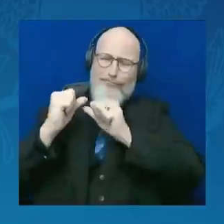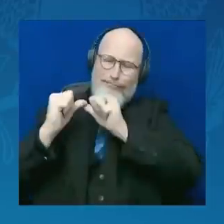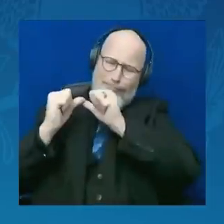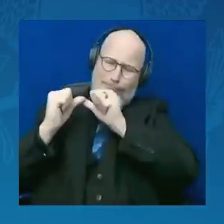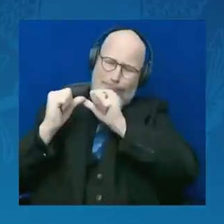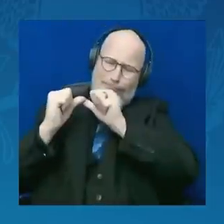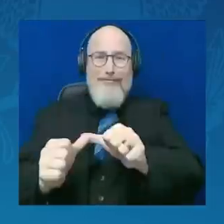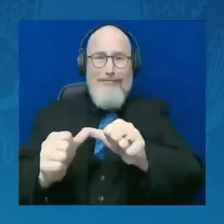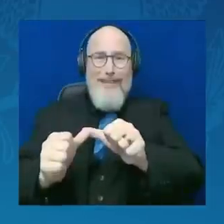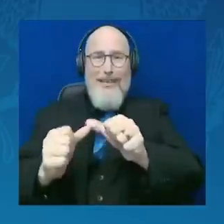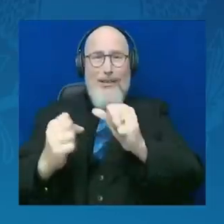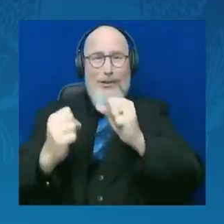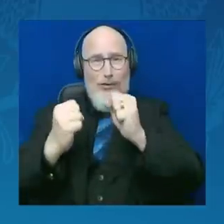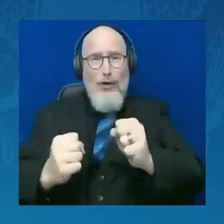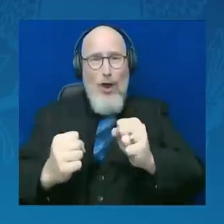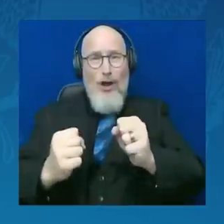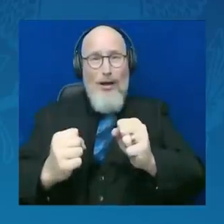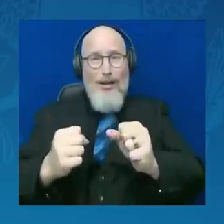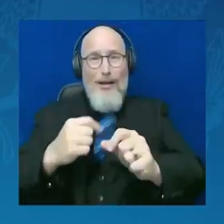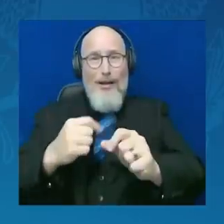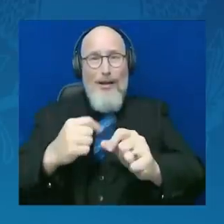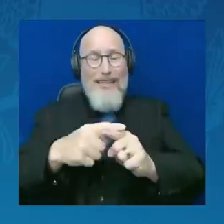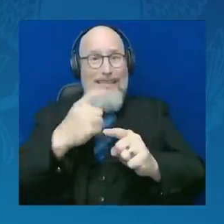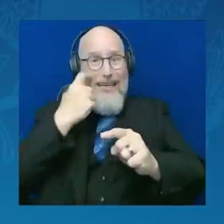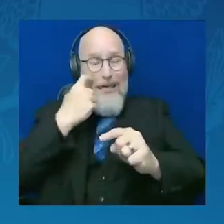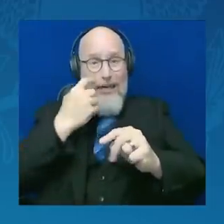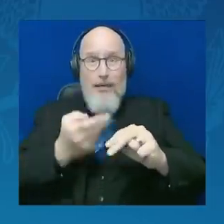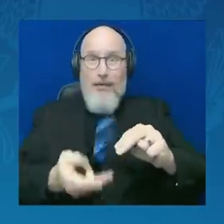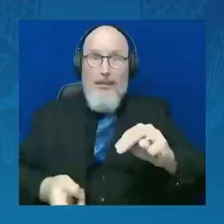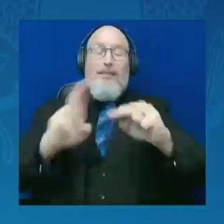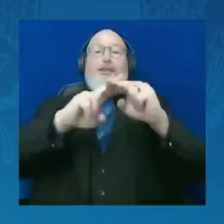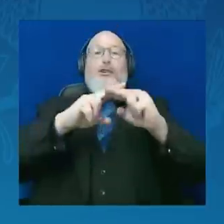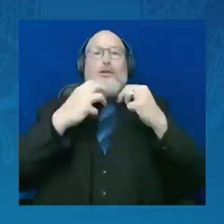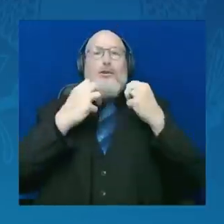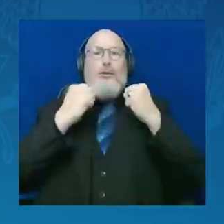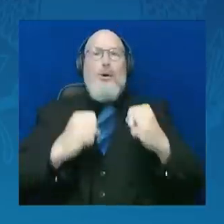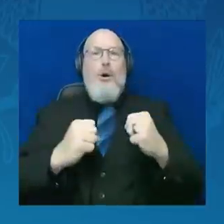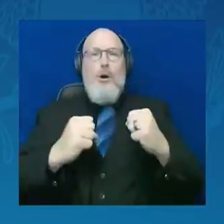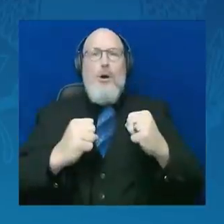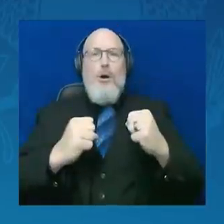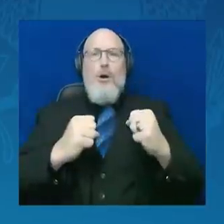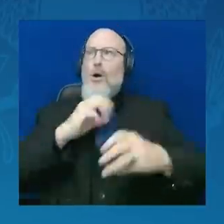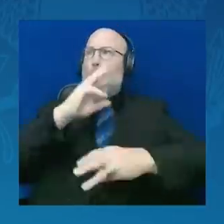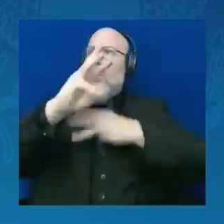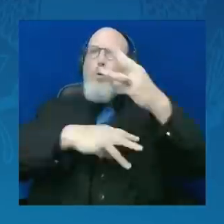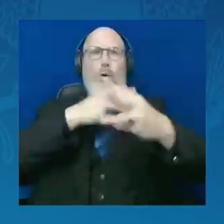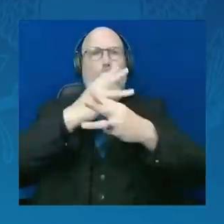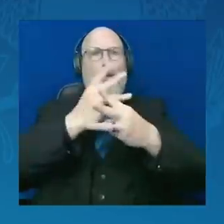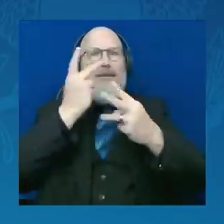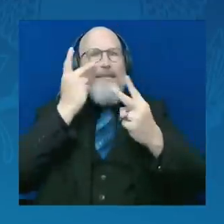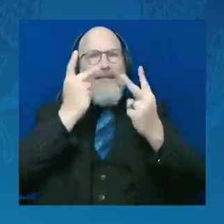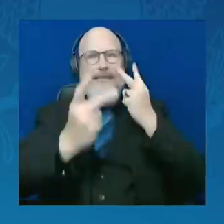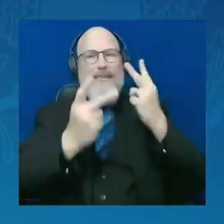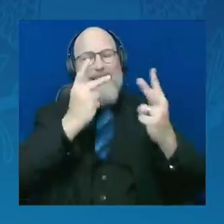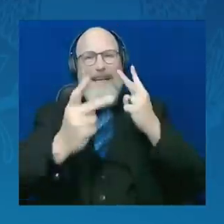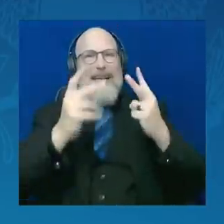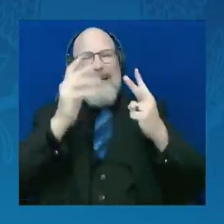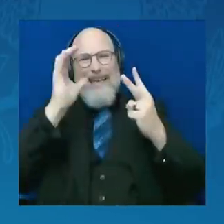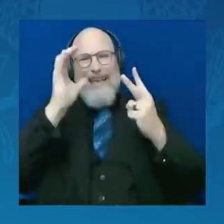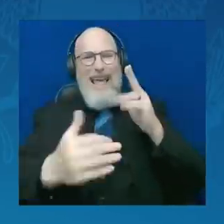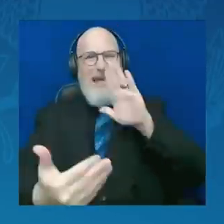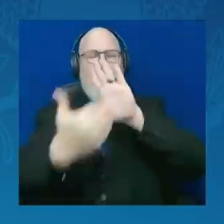stronger when we have been faced as a world with such adversity. I think we all know, even in our personal